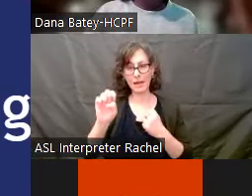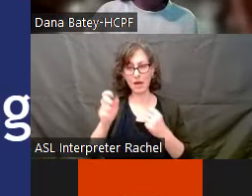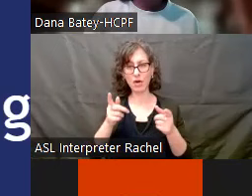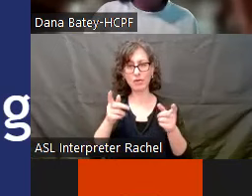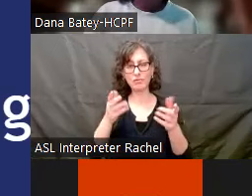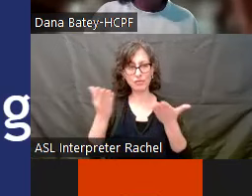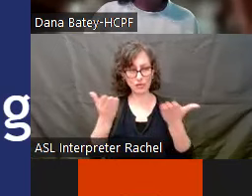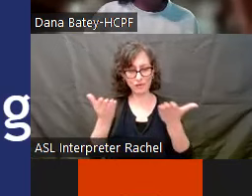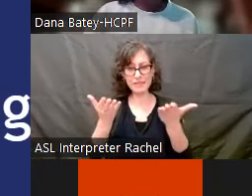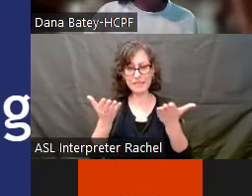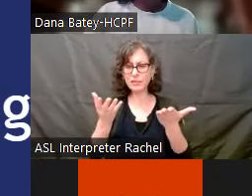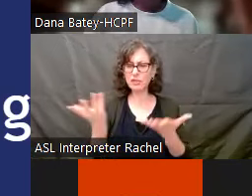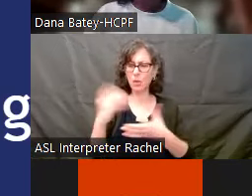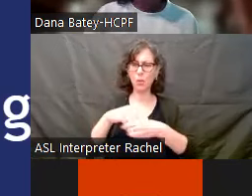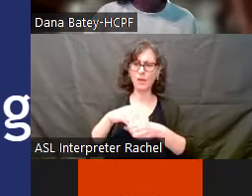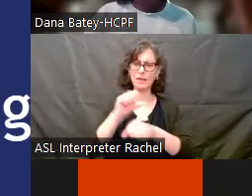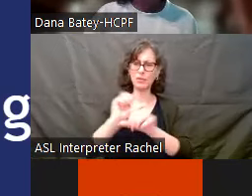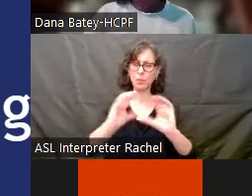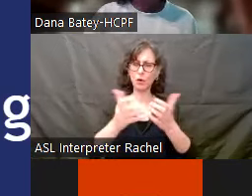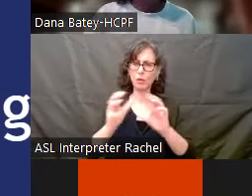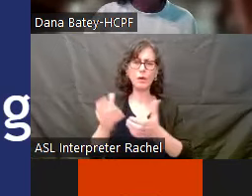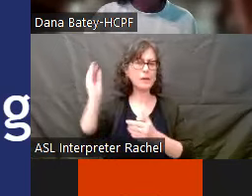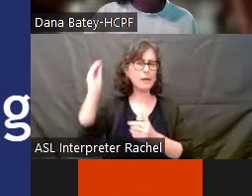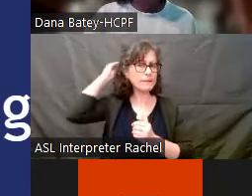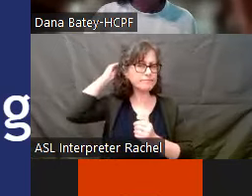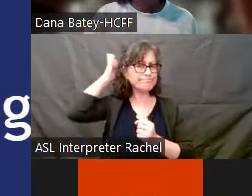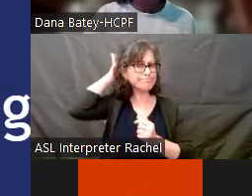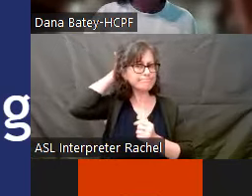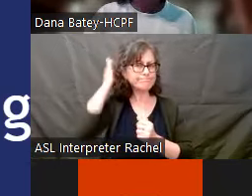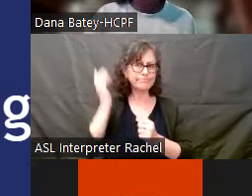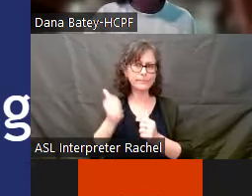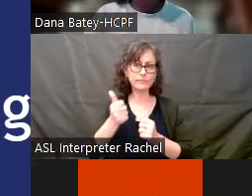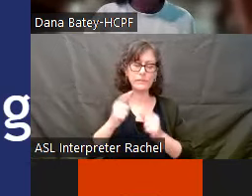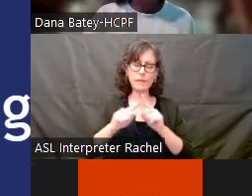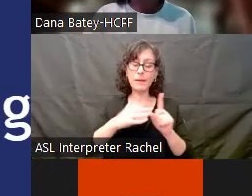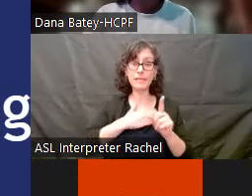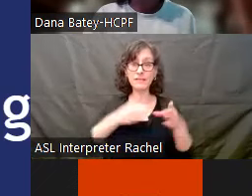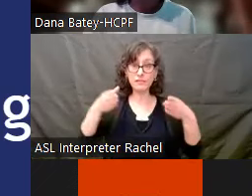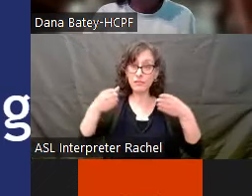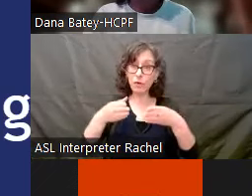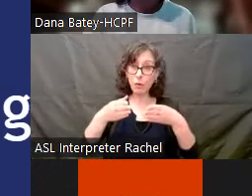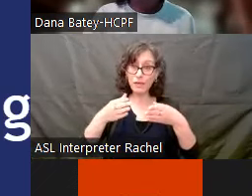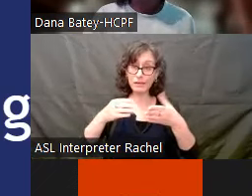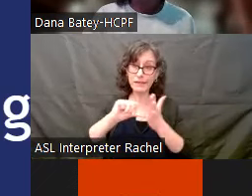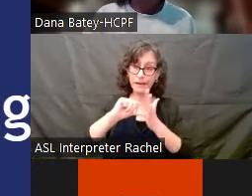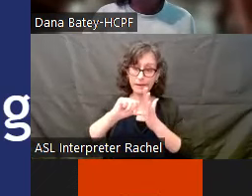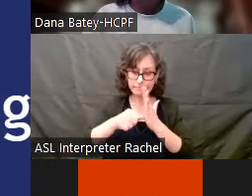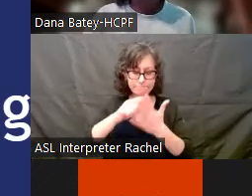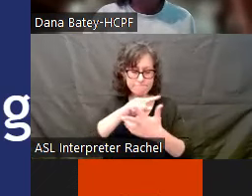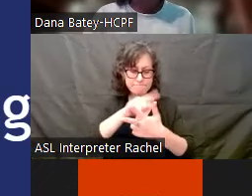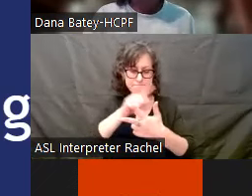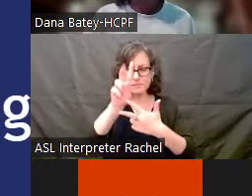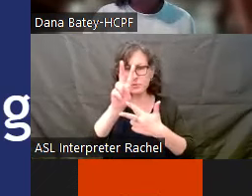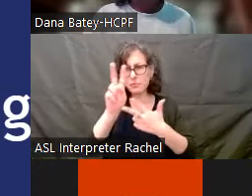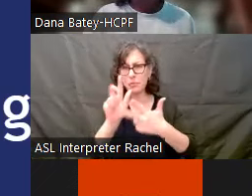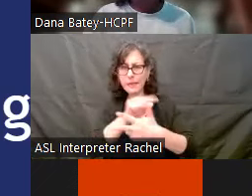groups, just kind of keep those in mind. But we really want you to focus and kind of nail down your 1 to 3 recommendations that